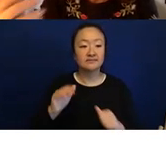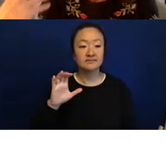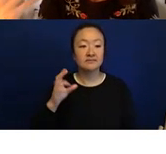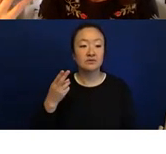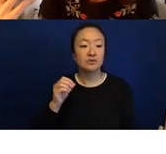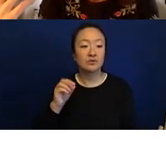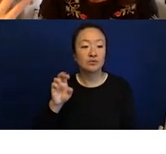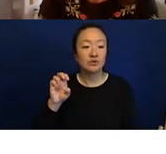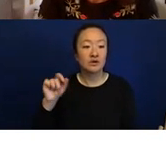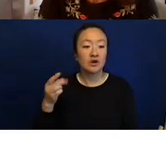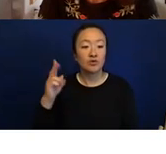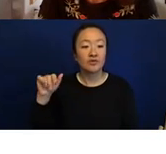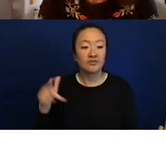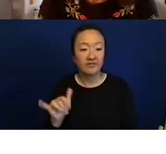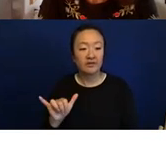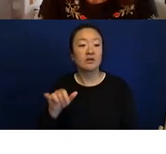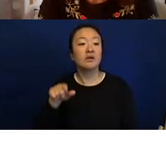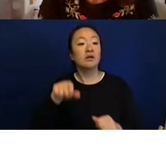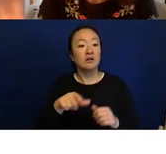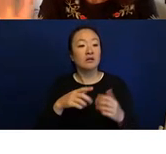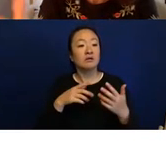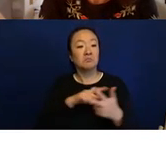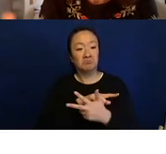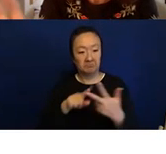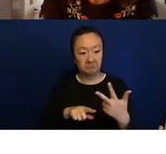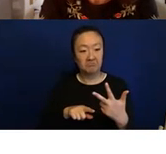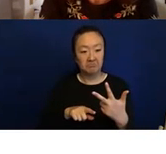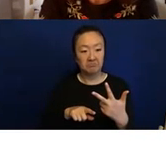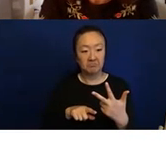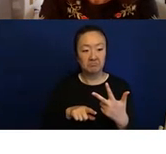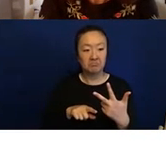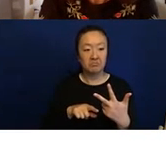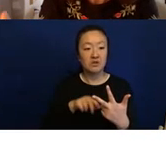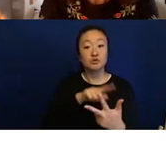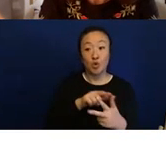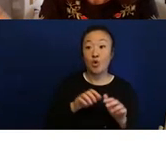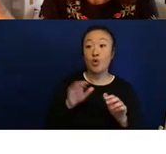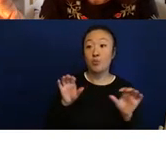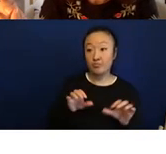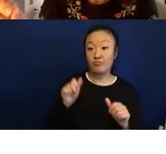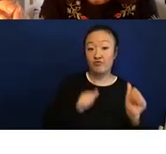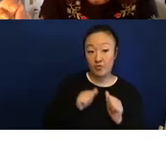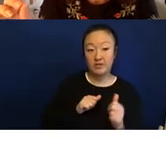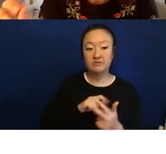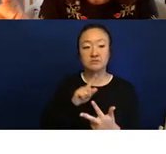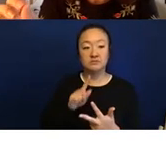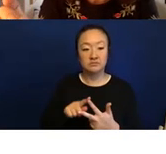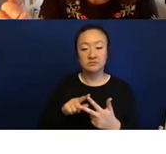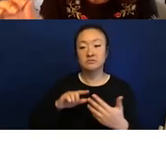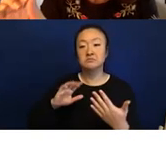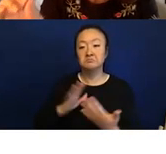sample, 1 choreography sample, and then 1 of your choosing. So